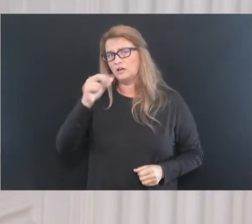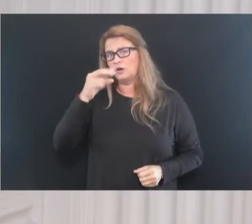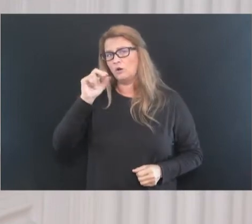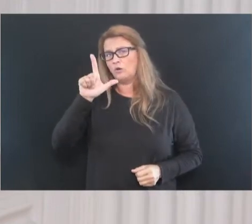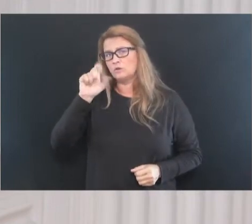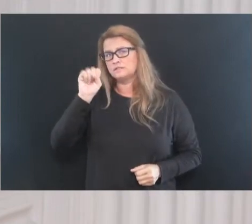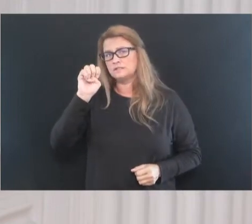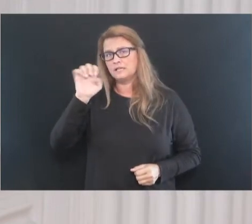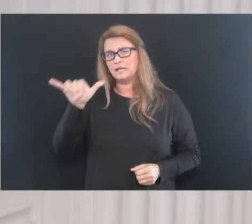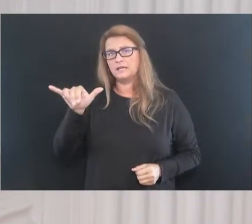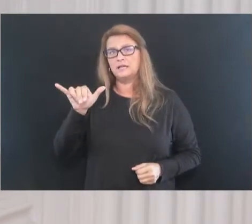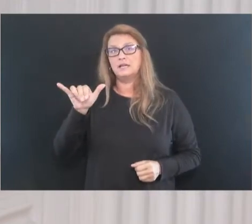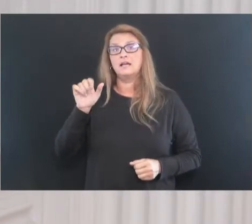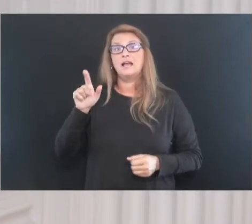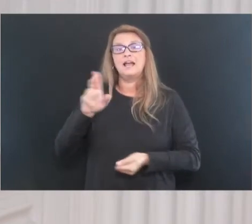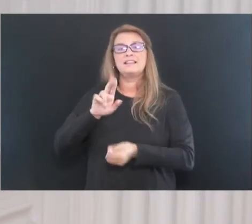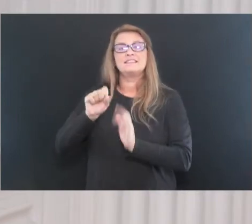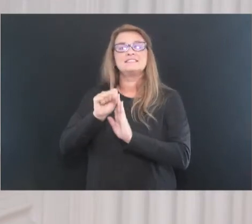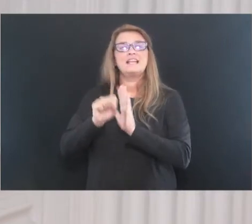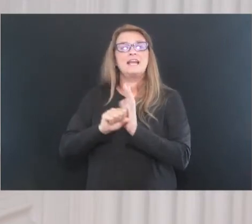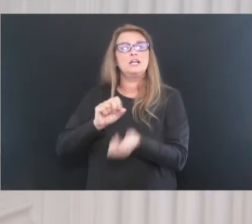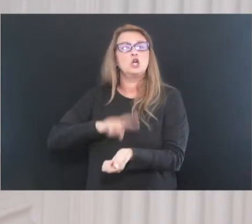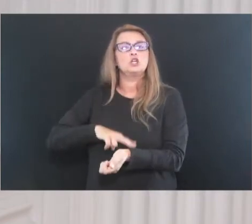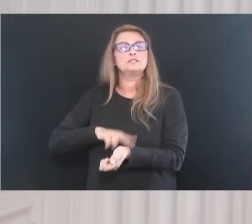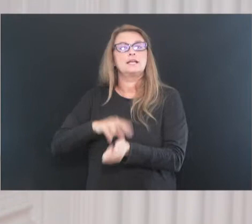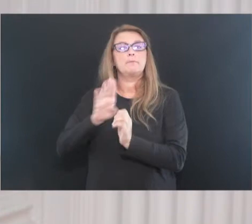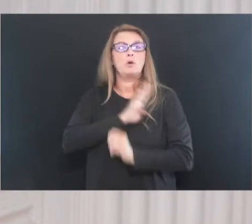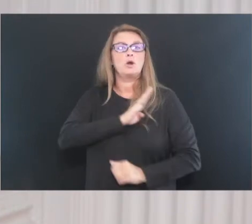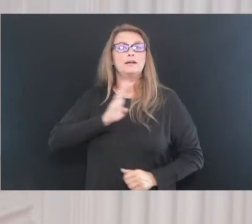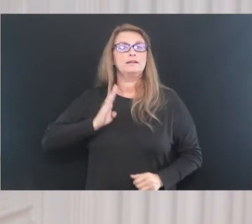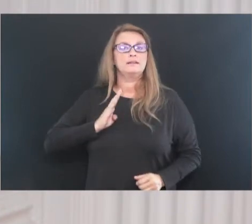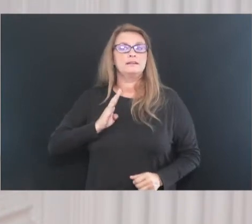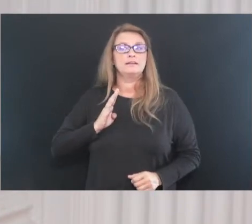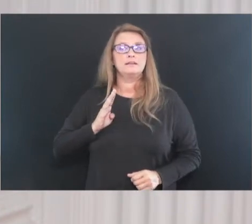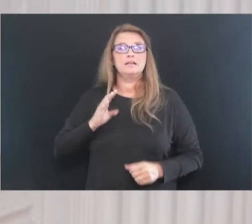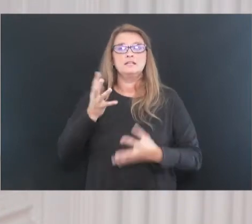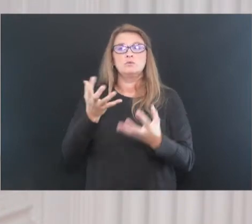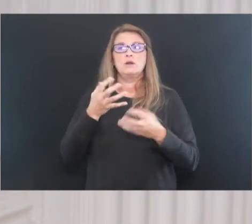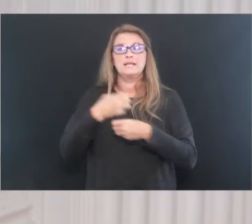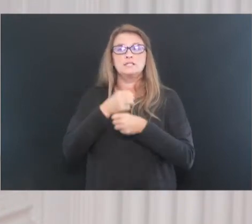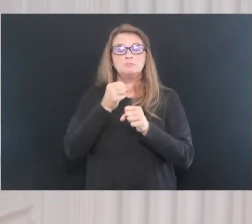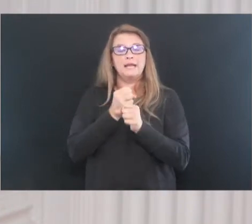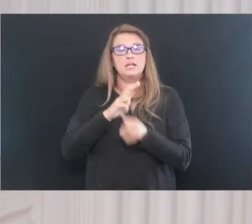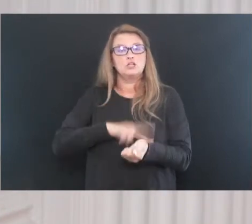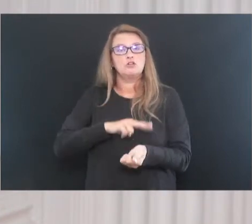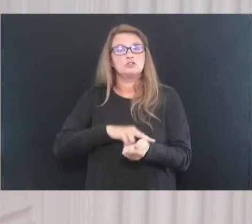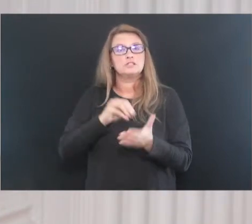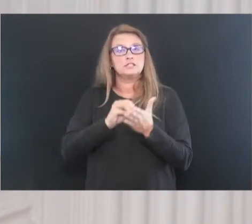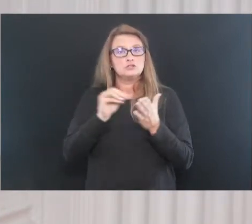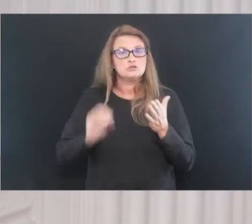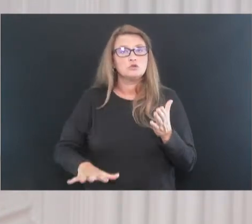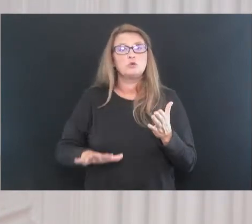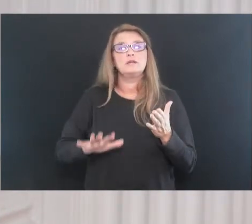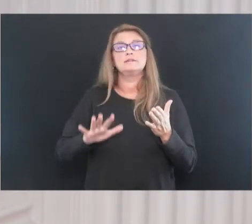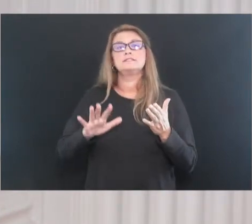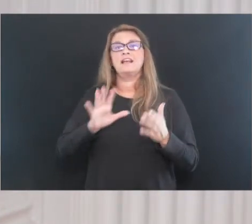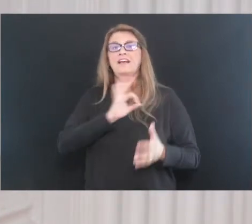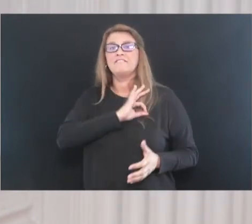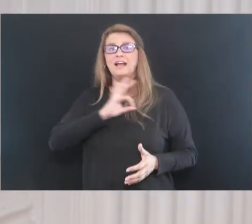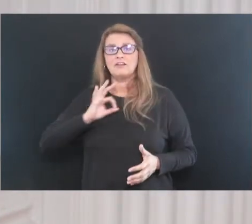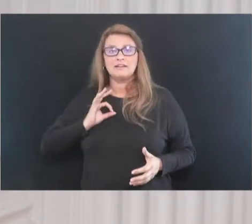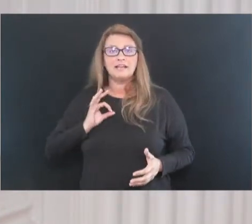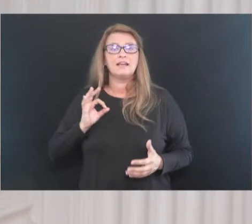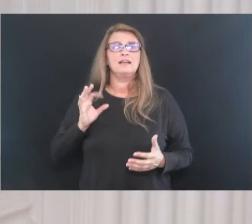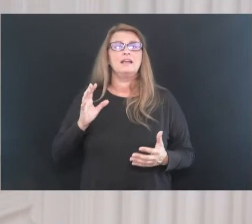State Nursing Board to look at making nursing students, nursing faculty, and retired